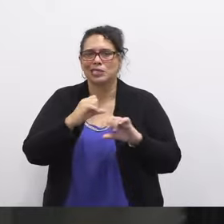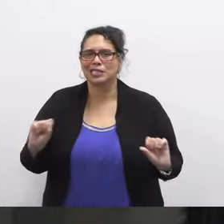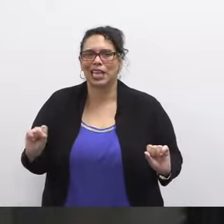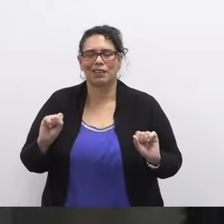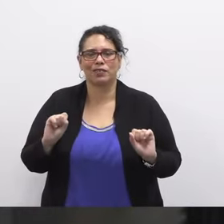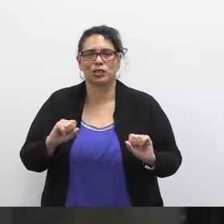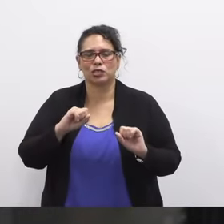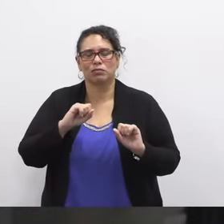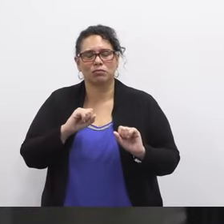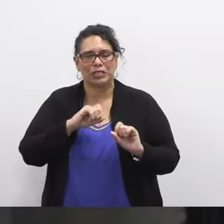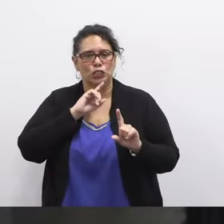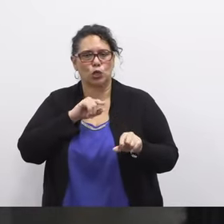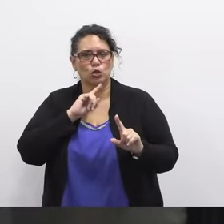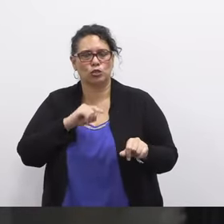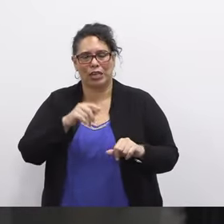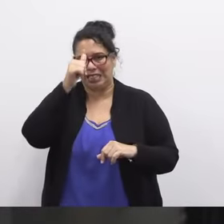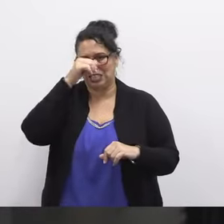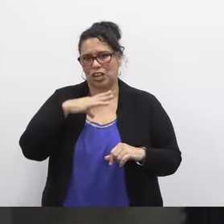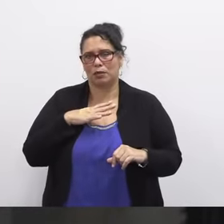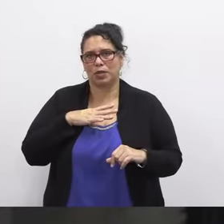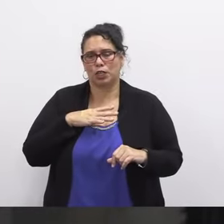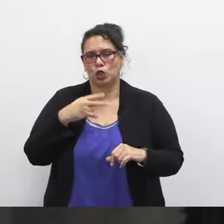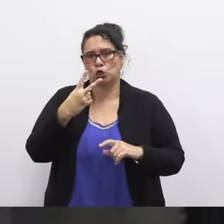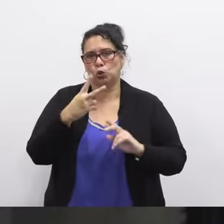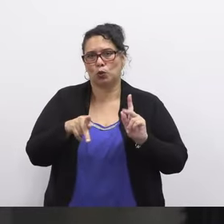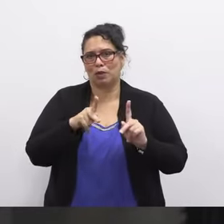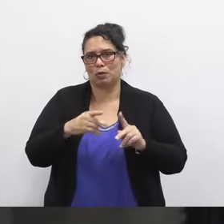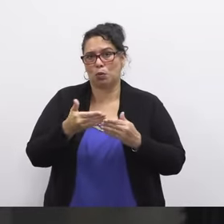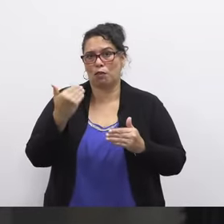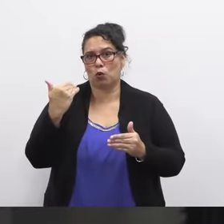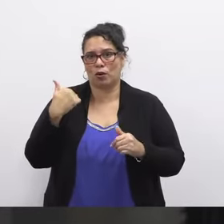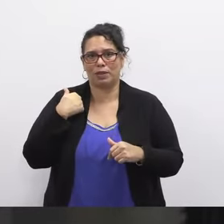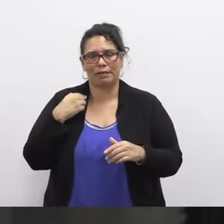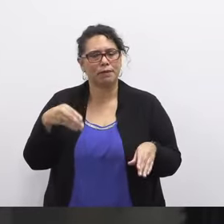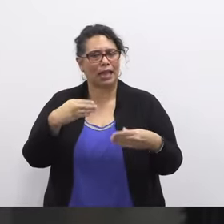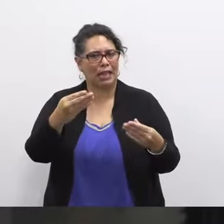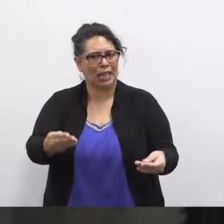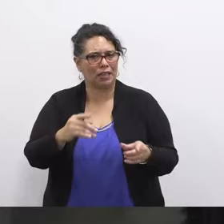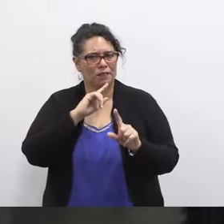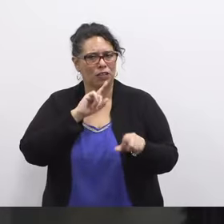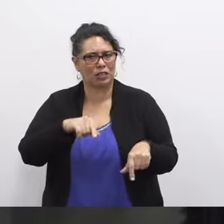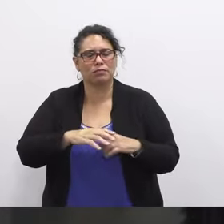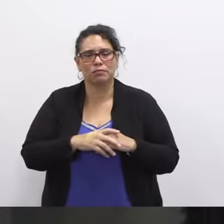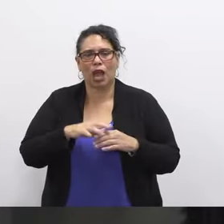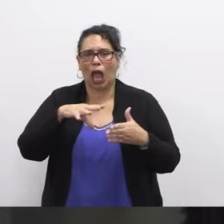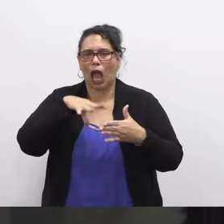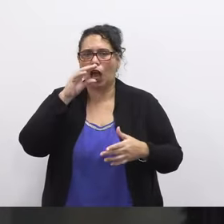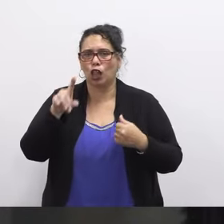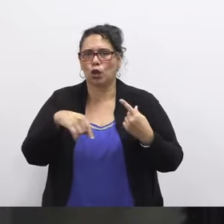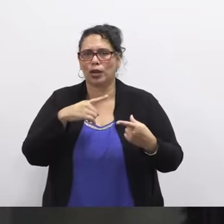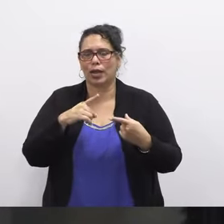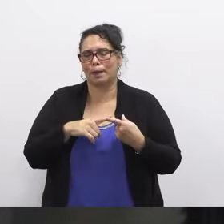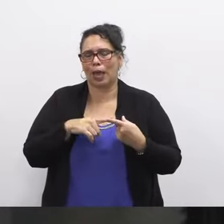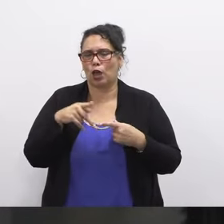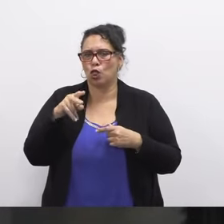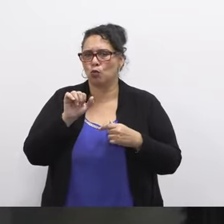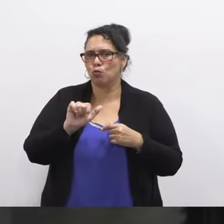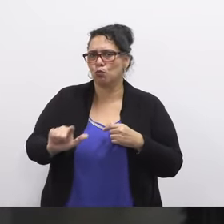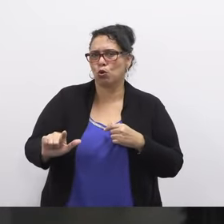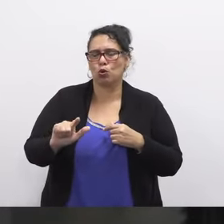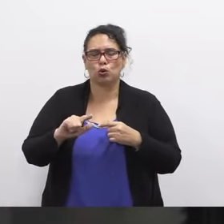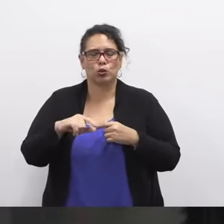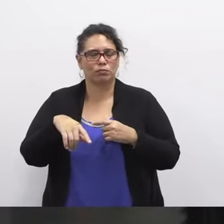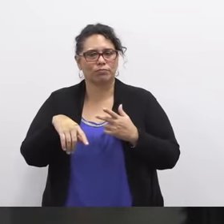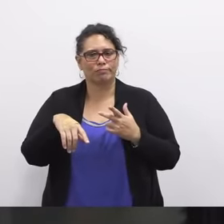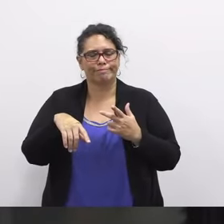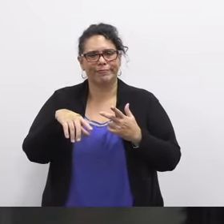The gentleman before me, actually gave them to you. I learned about this pool facility was designed with traditional changing